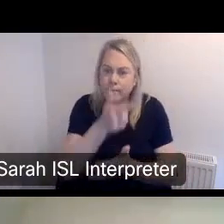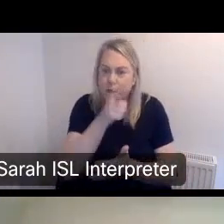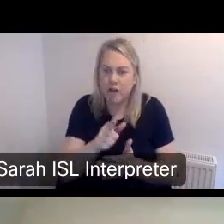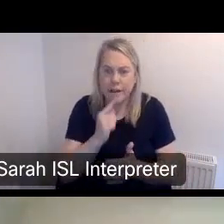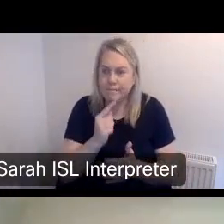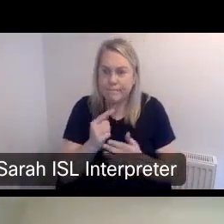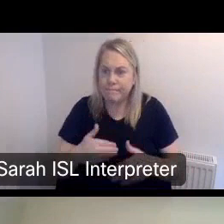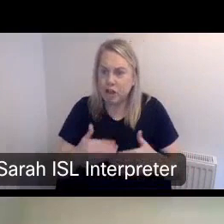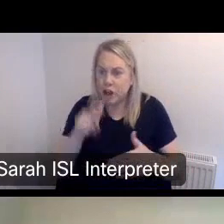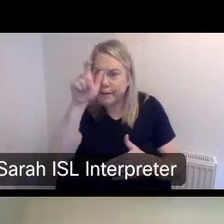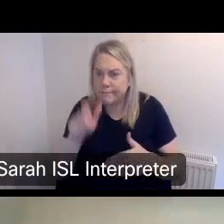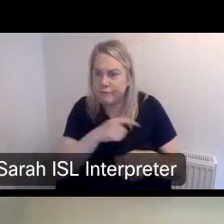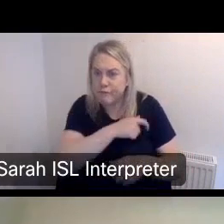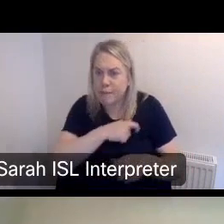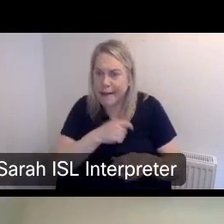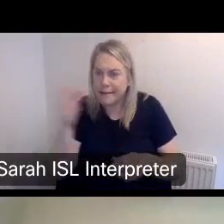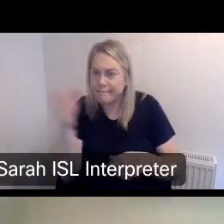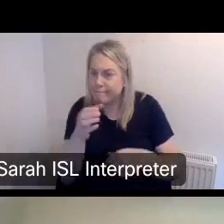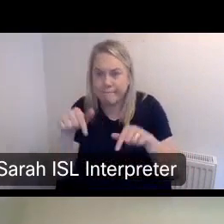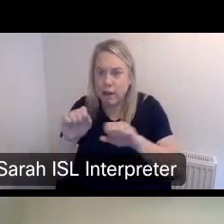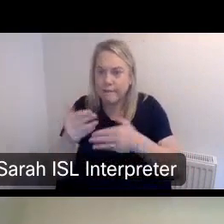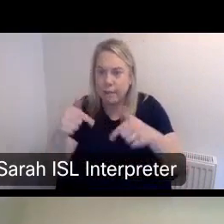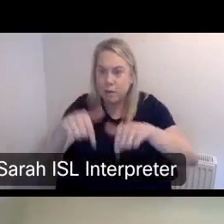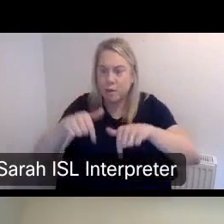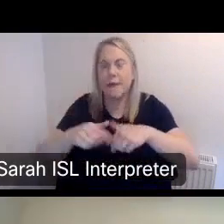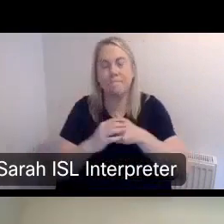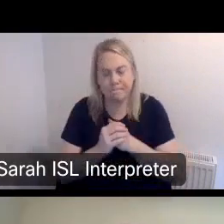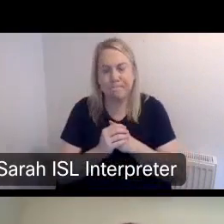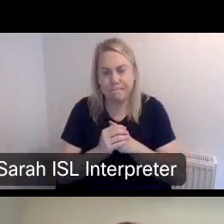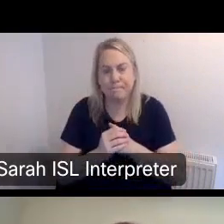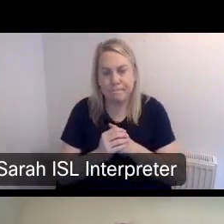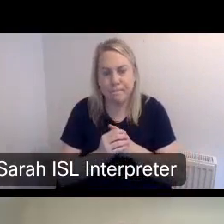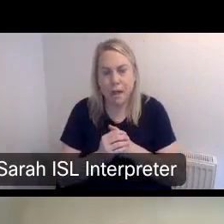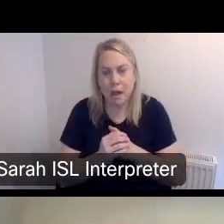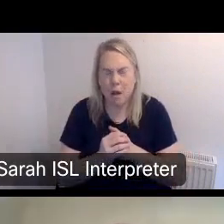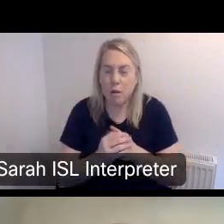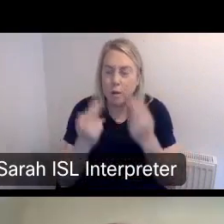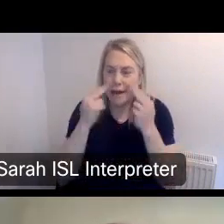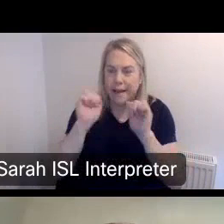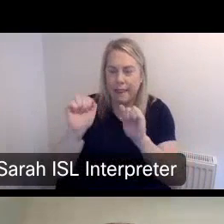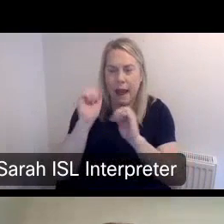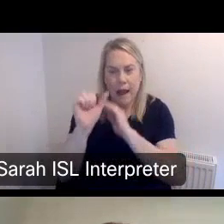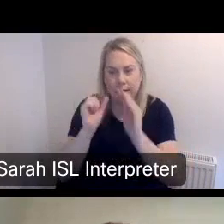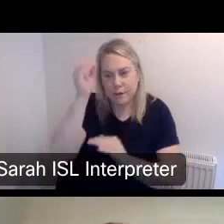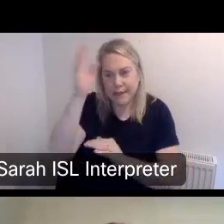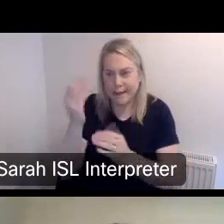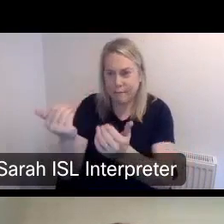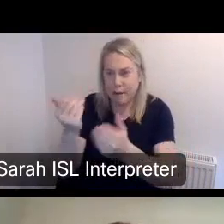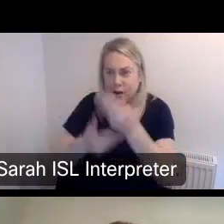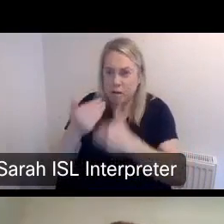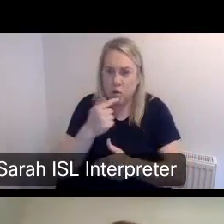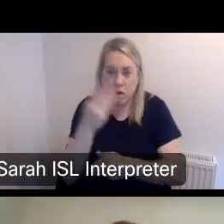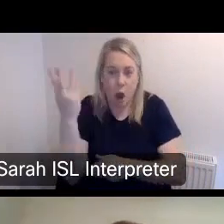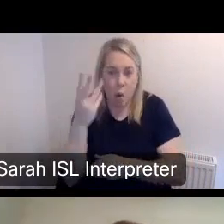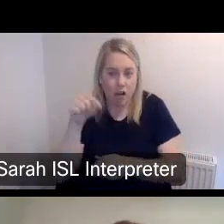to speak to those today, and we do require that expertise for the webinar purposes. So as Ellie said, watch this space. We will follow up on